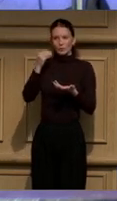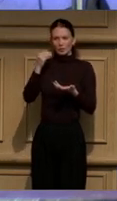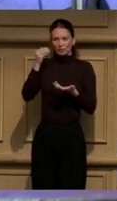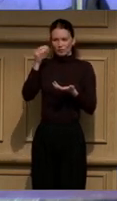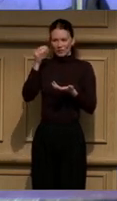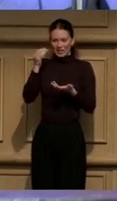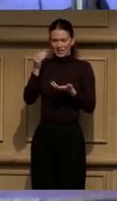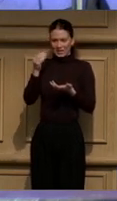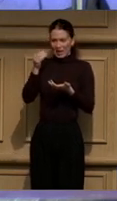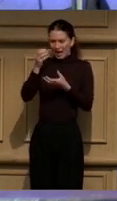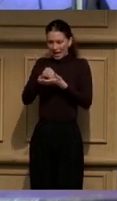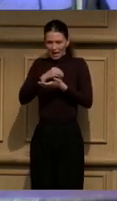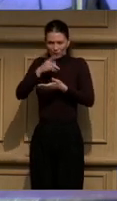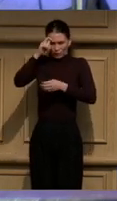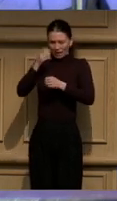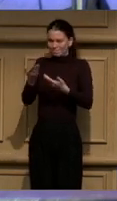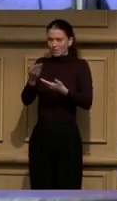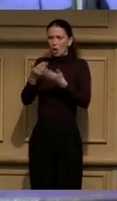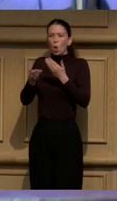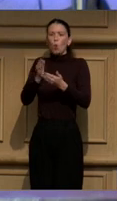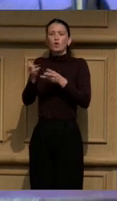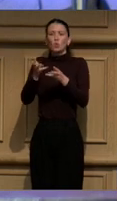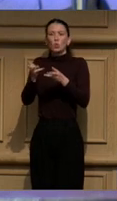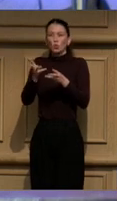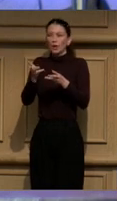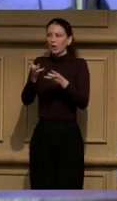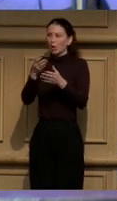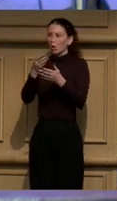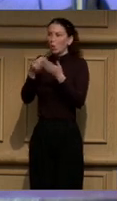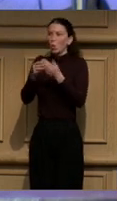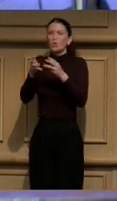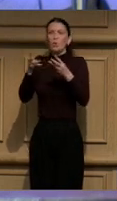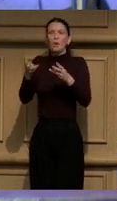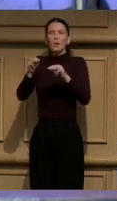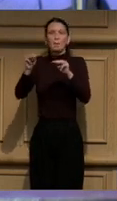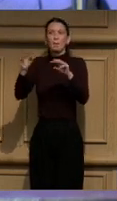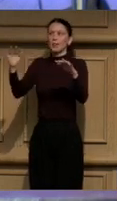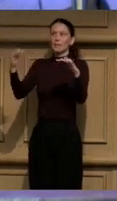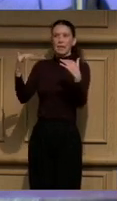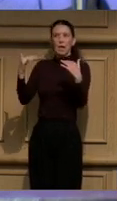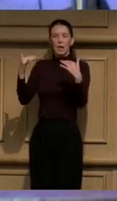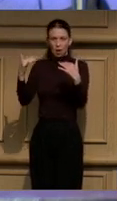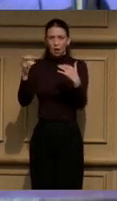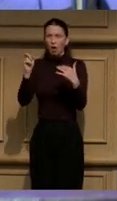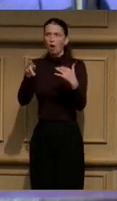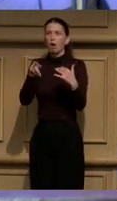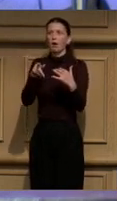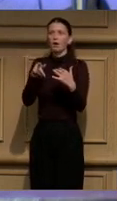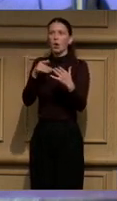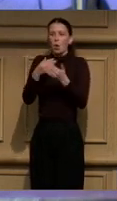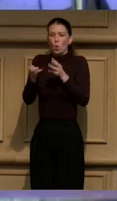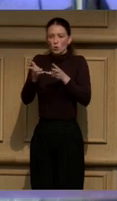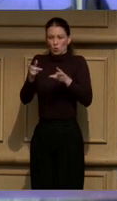you want to have, like, as a kind of benchmark piece to sort of refer to with other,